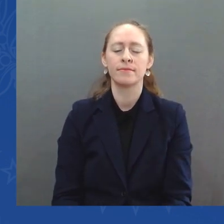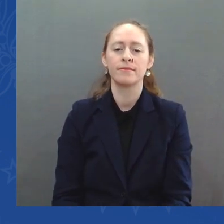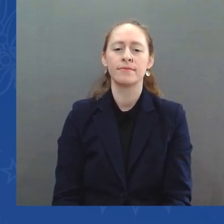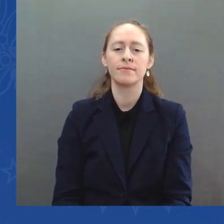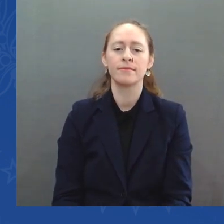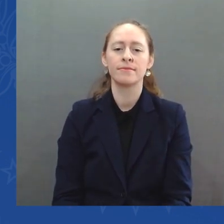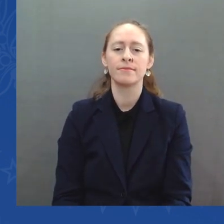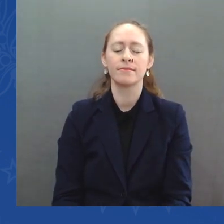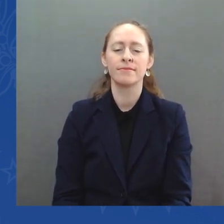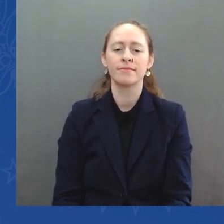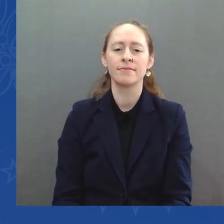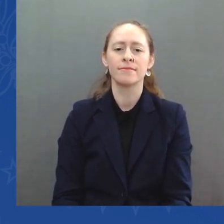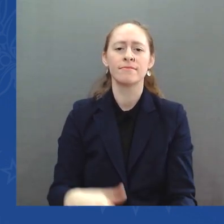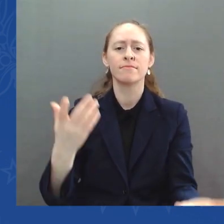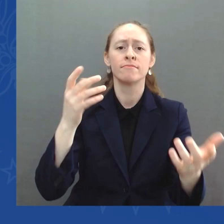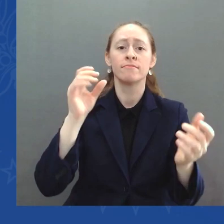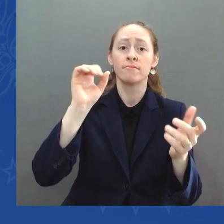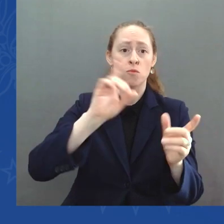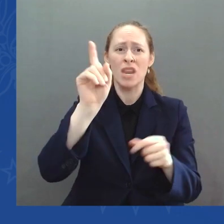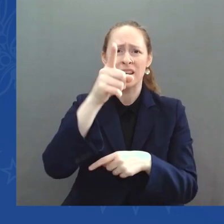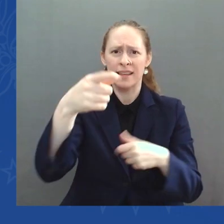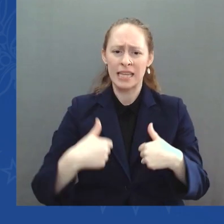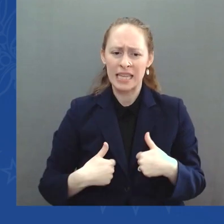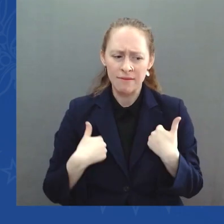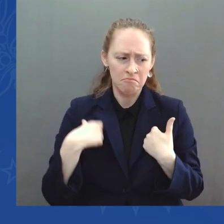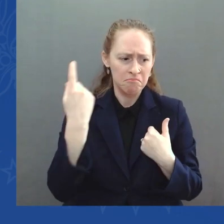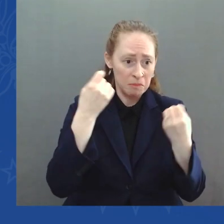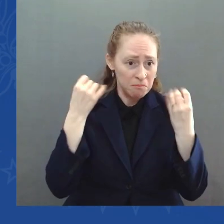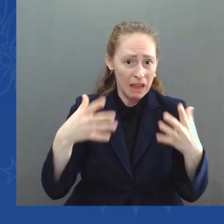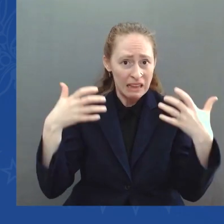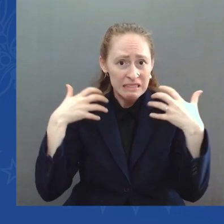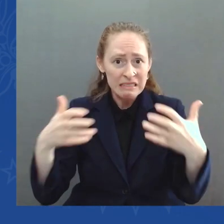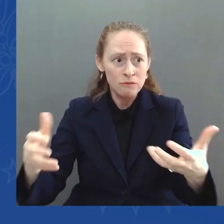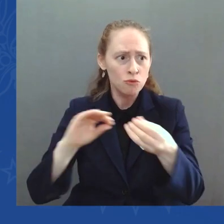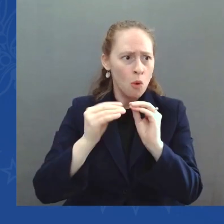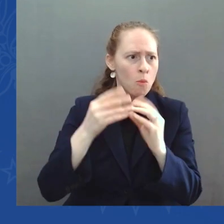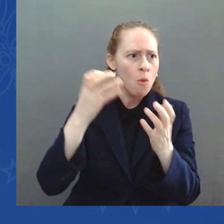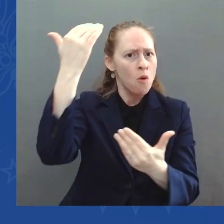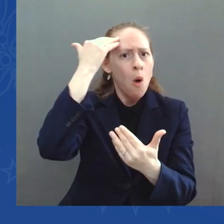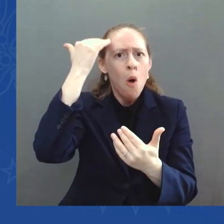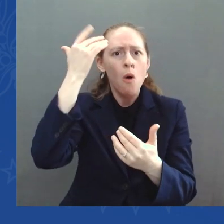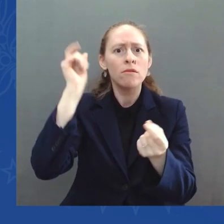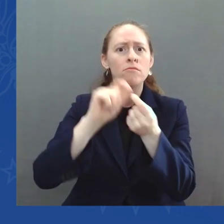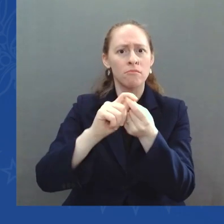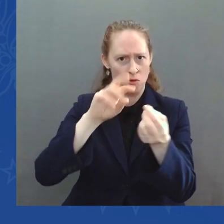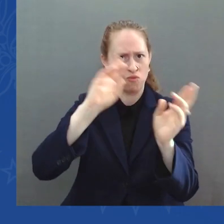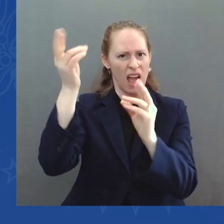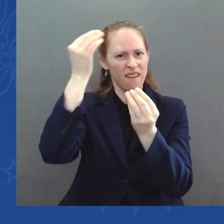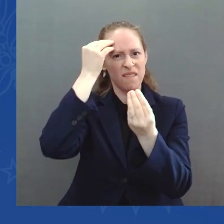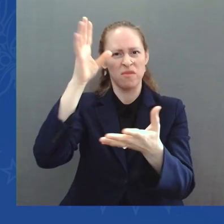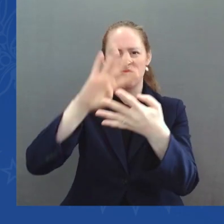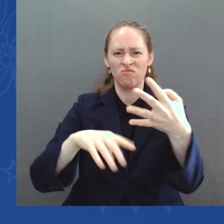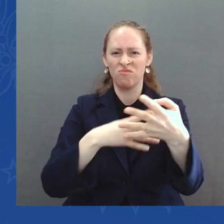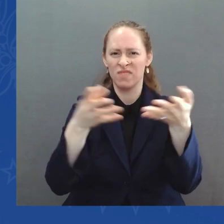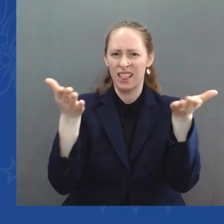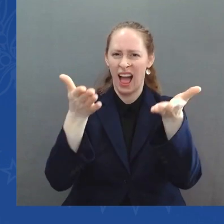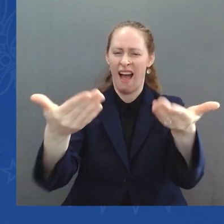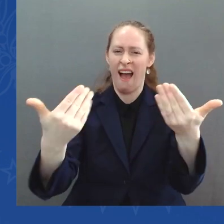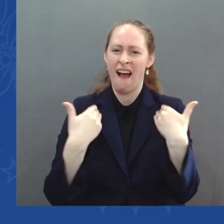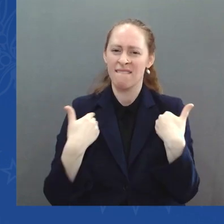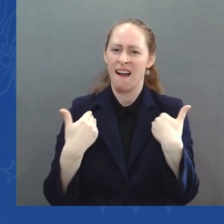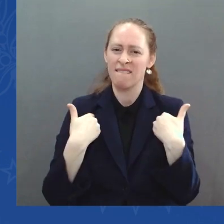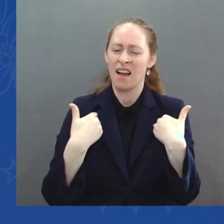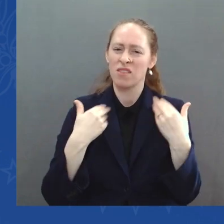able to find our new Test to Treat locations, which I announced in my State of the Union address. These